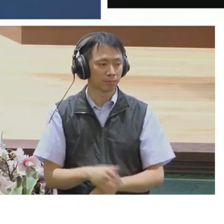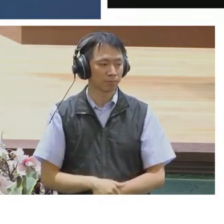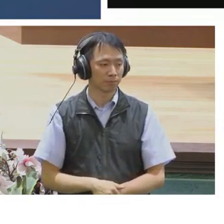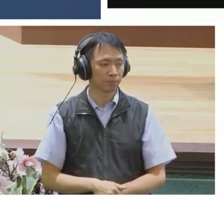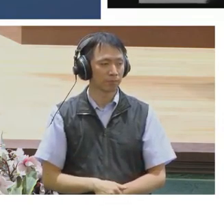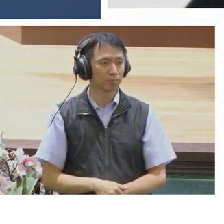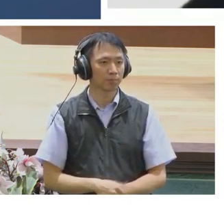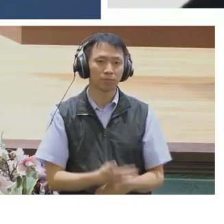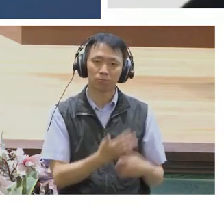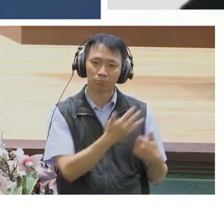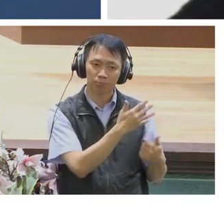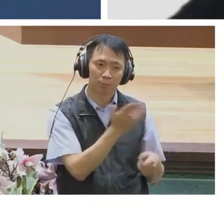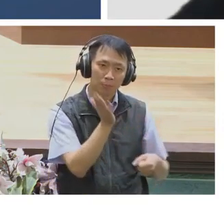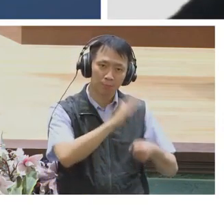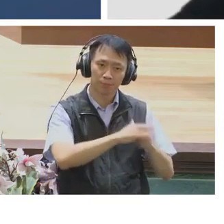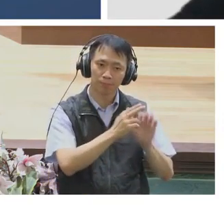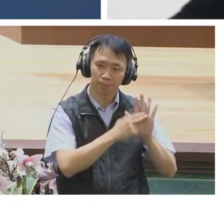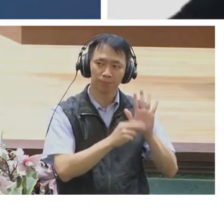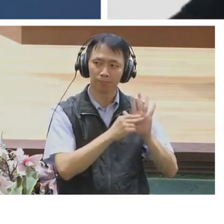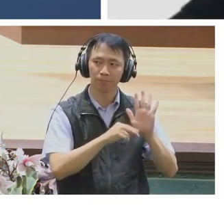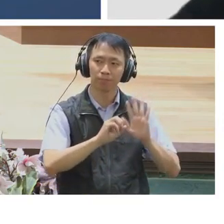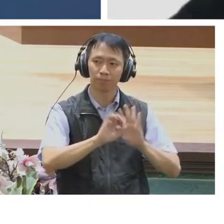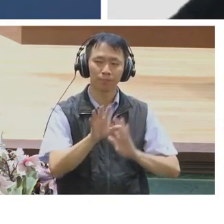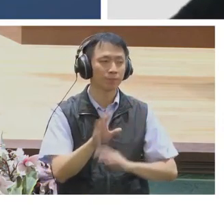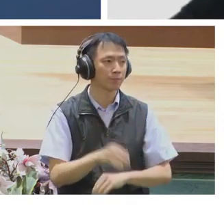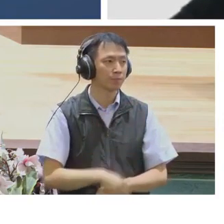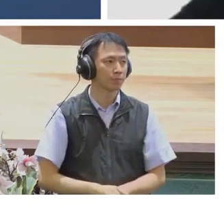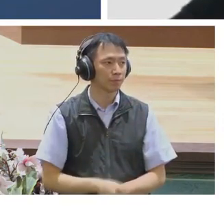move on to the wrap-up, yes.